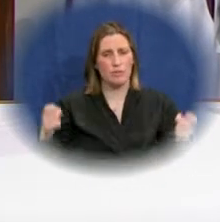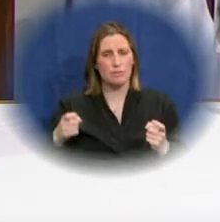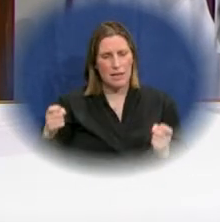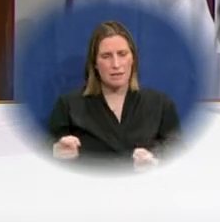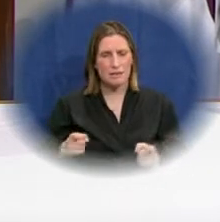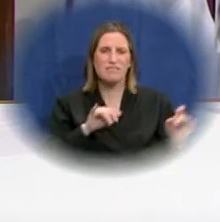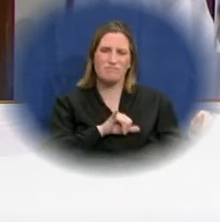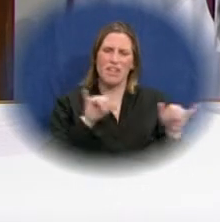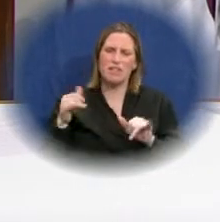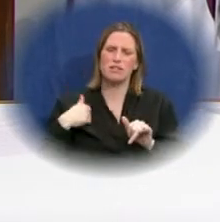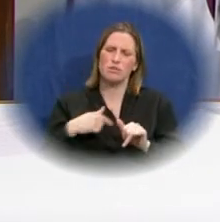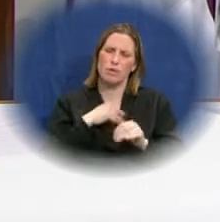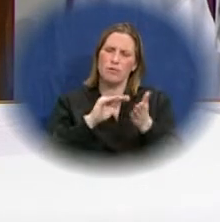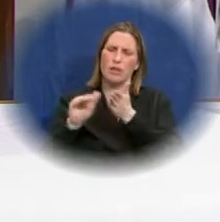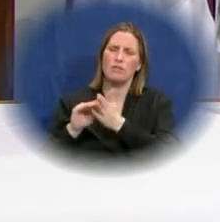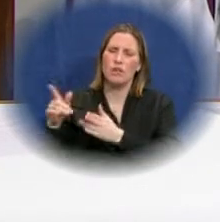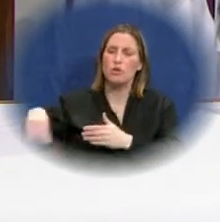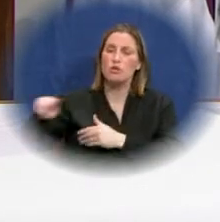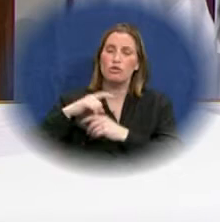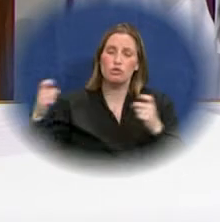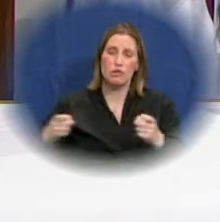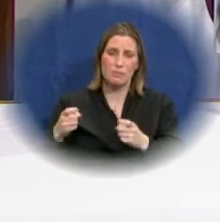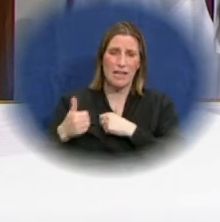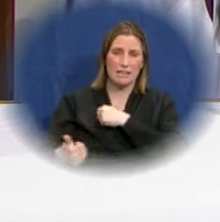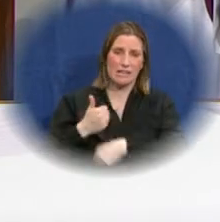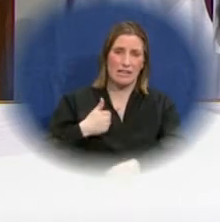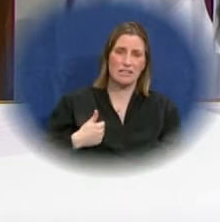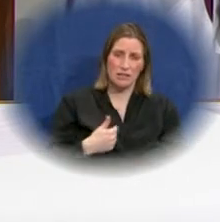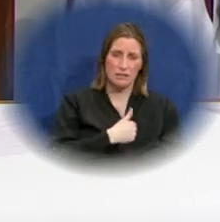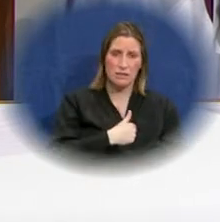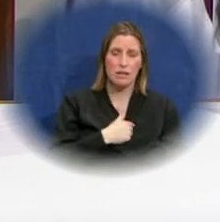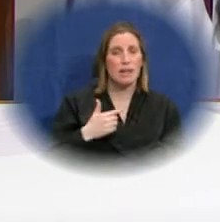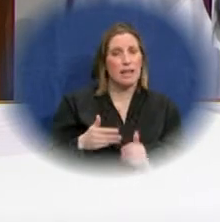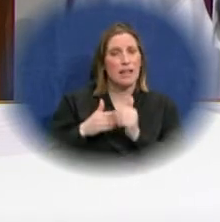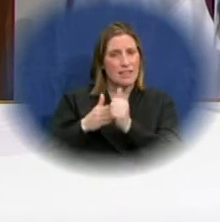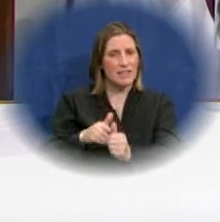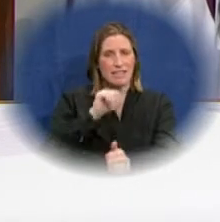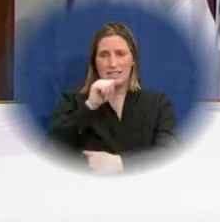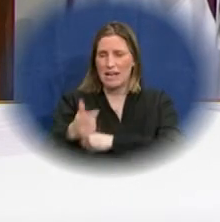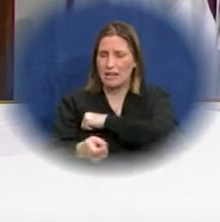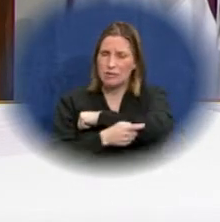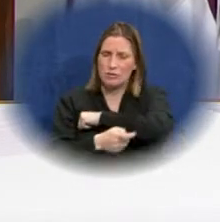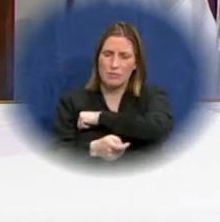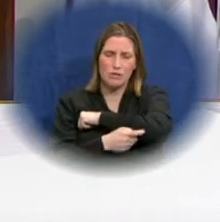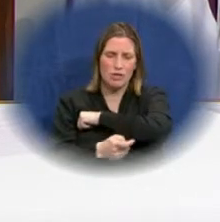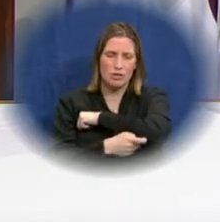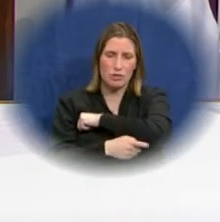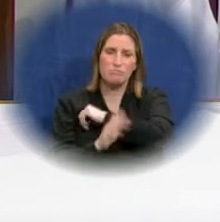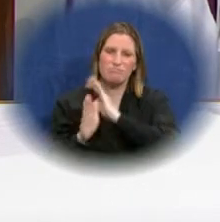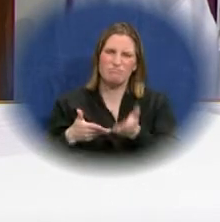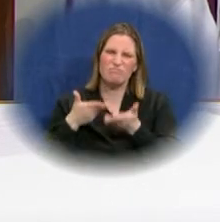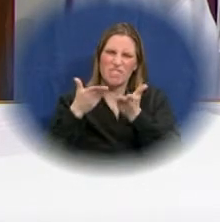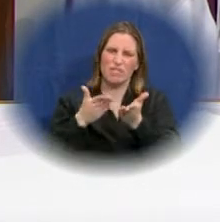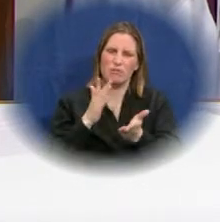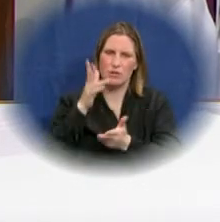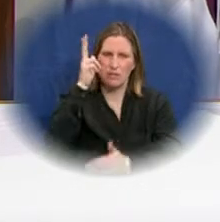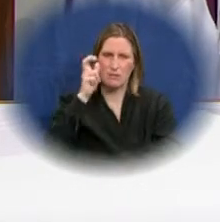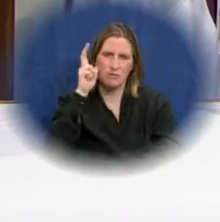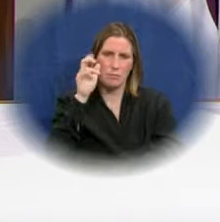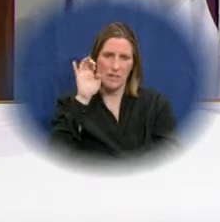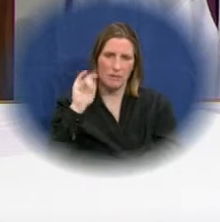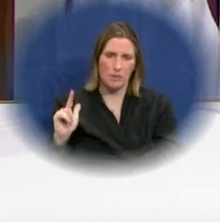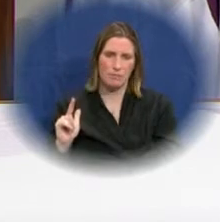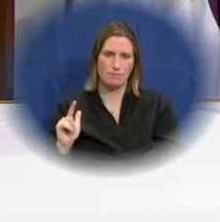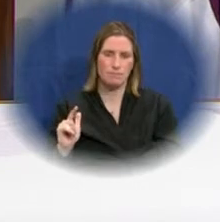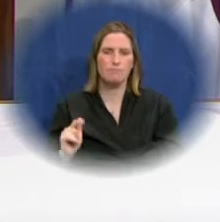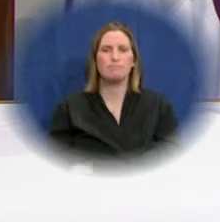our trespasses, as we forgive those who trespass against us. And lead us not into temptation, but deliver us